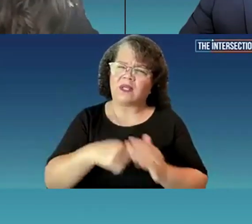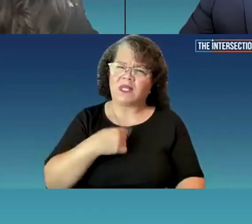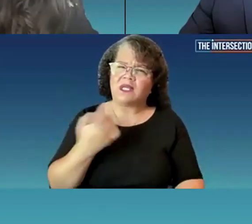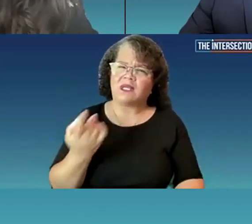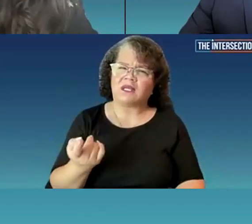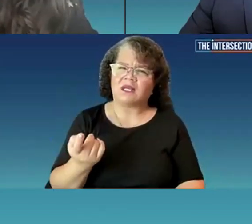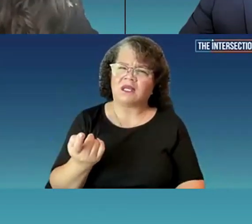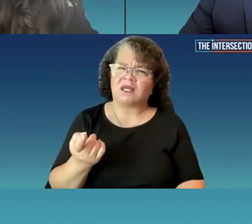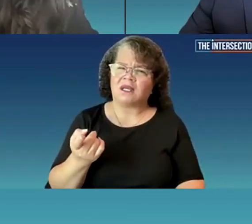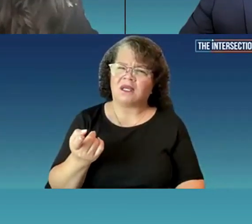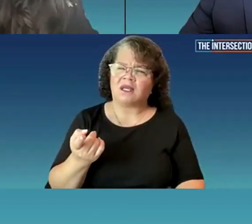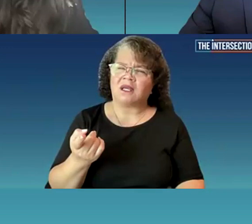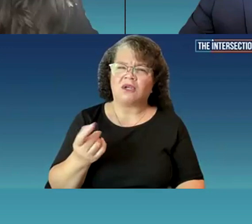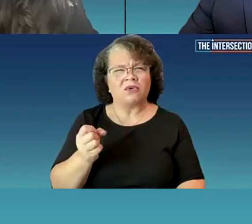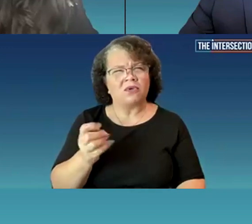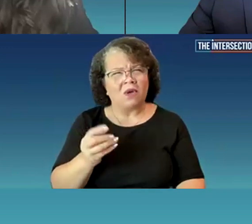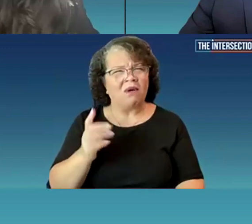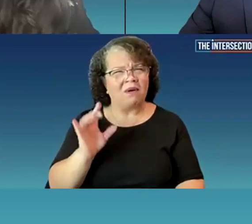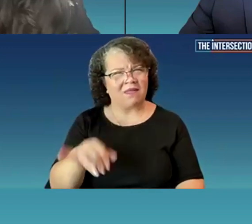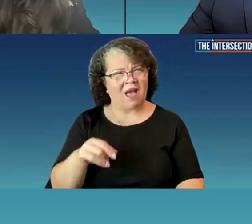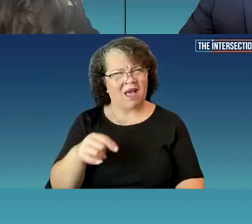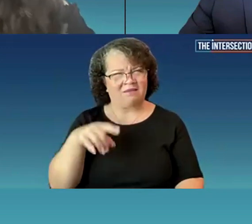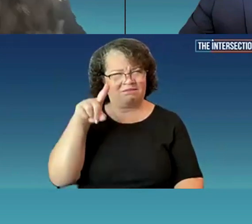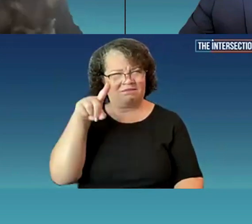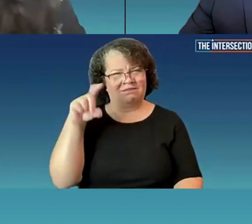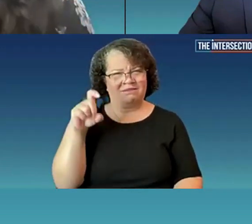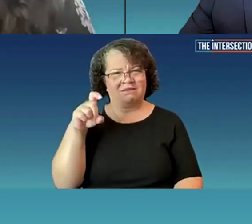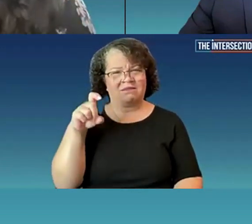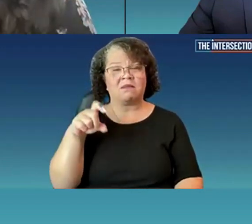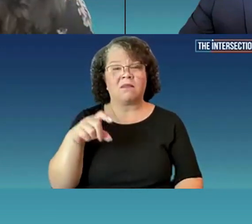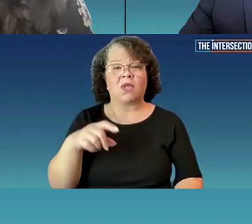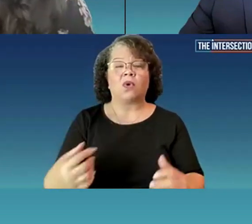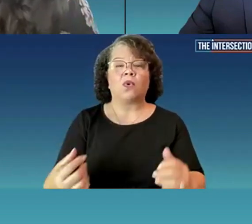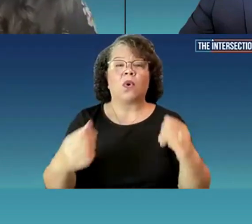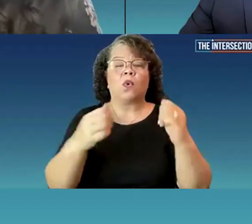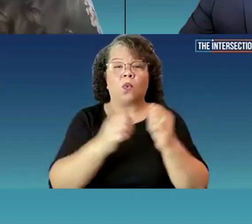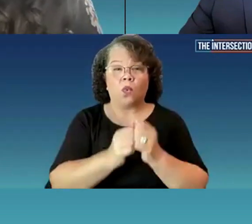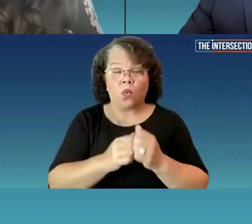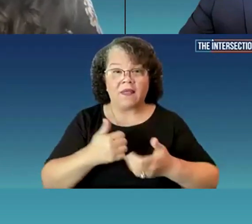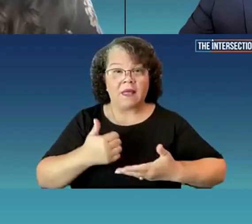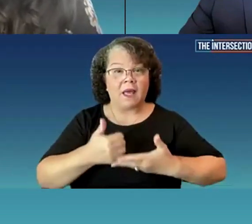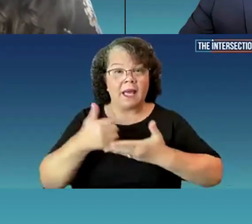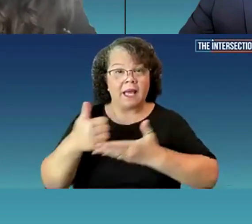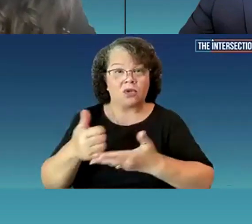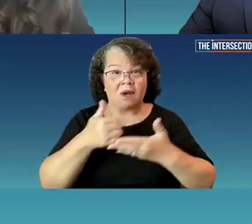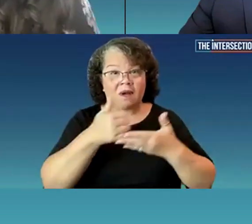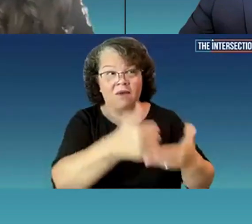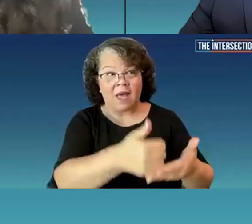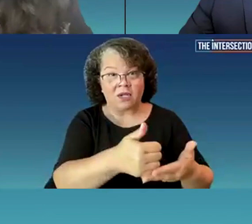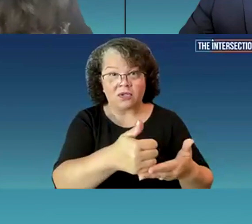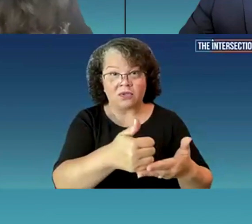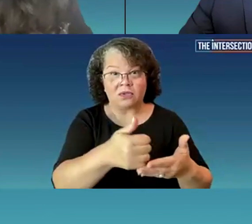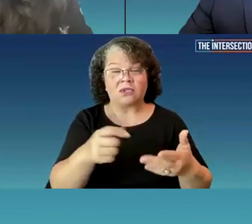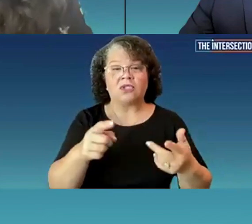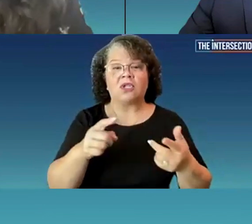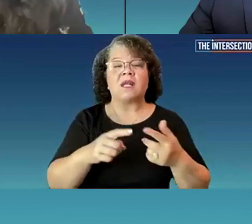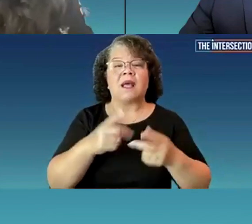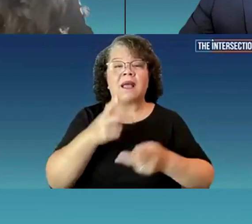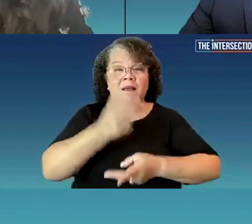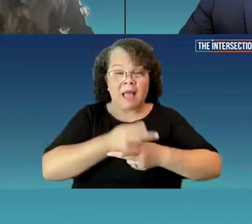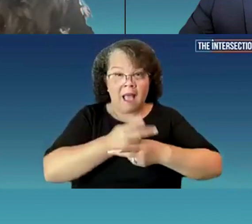sense. Mm-hmm. And so with the intervention, care on a system